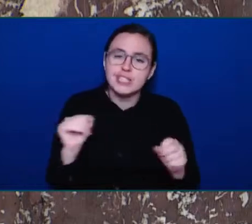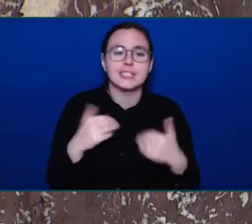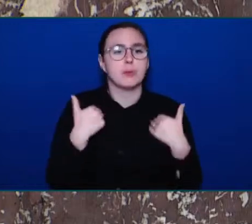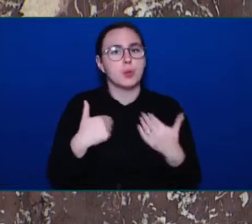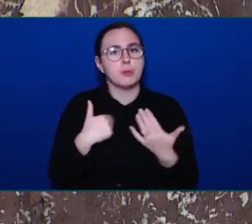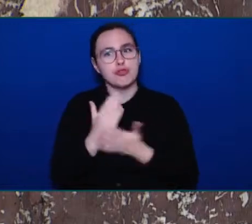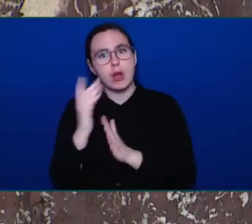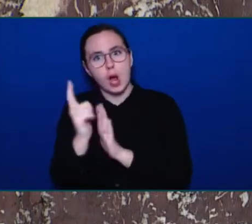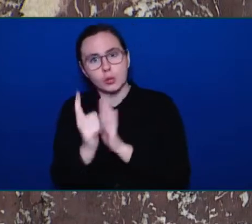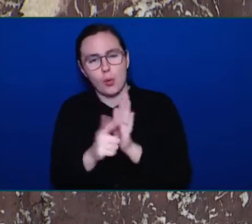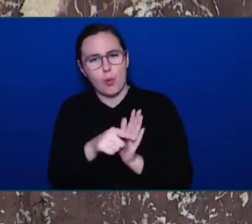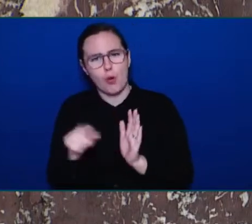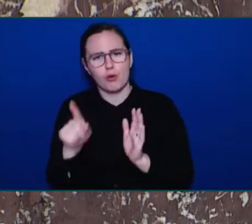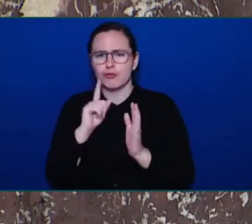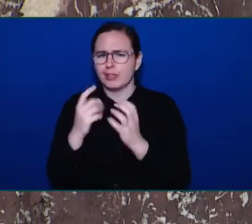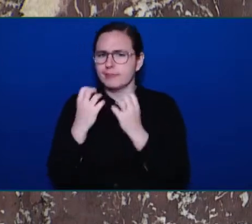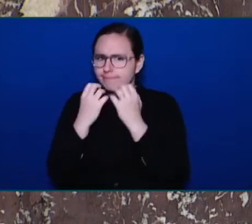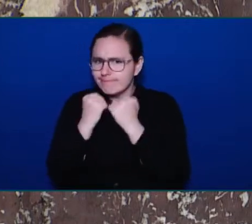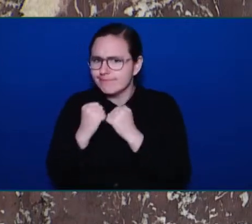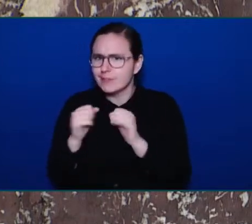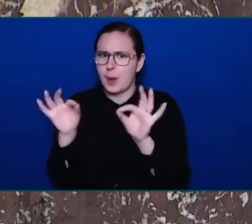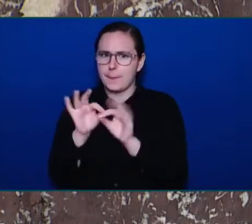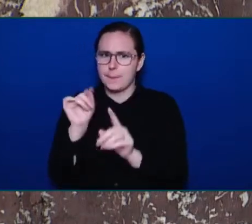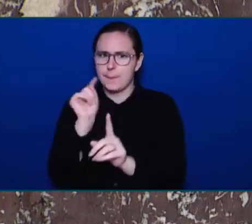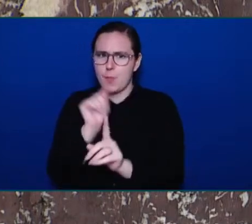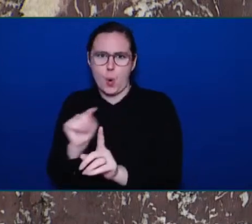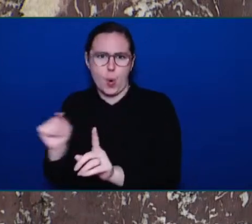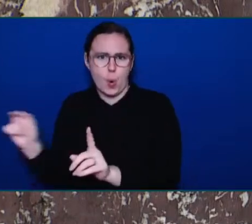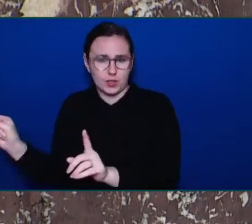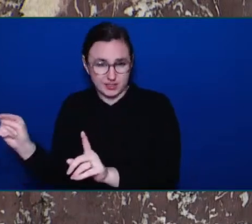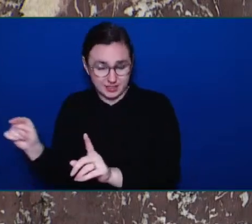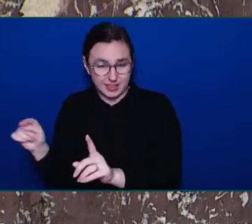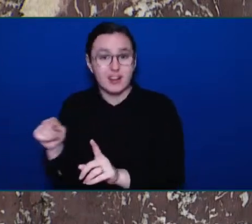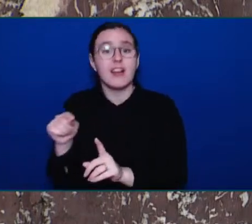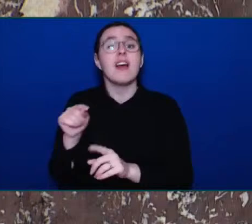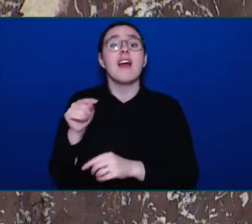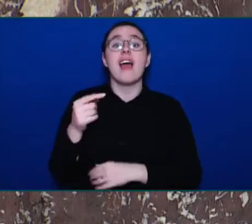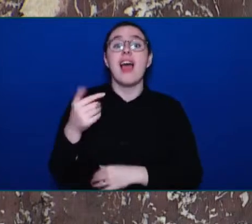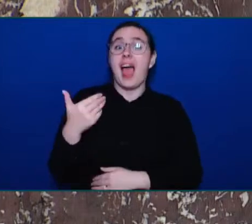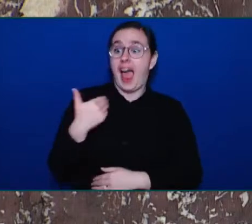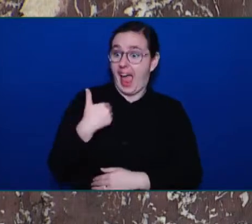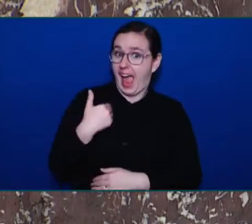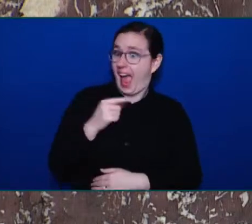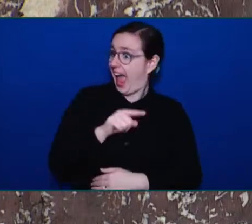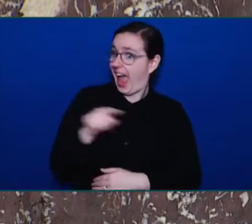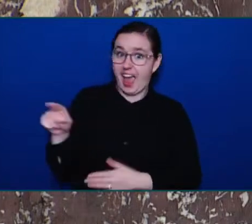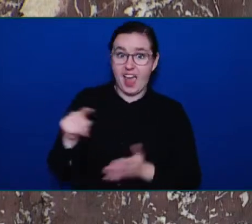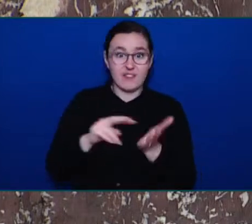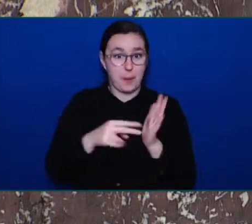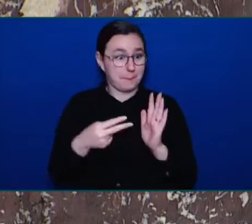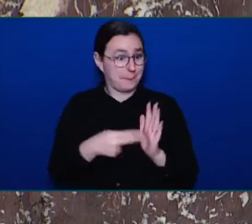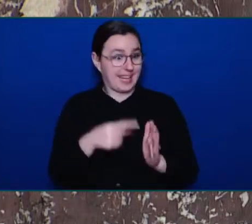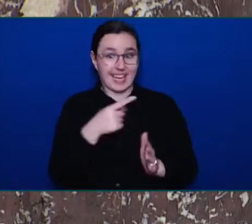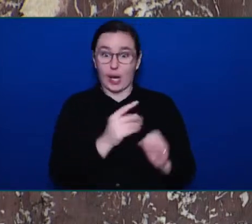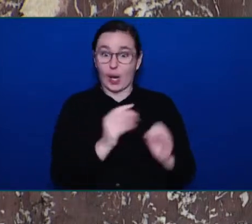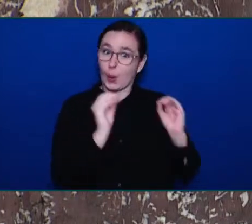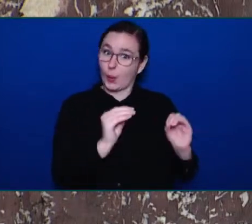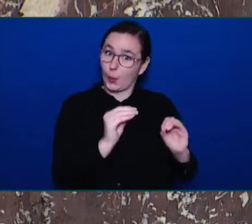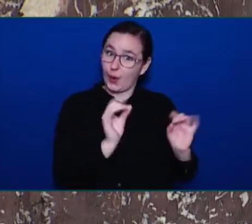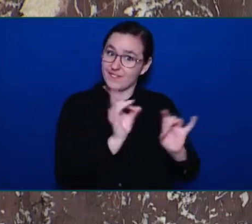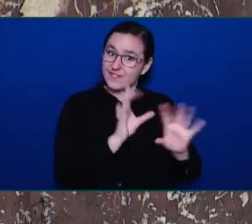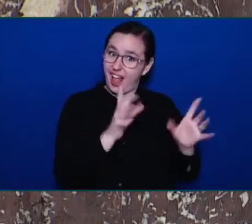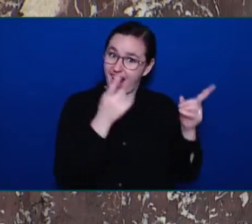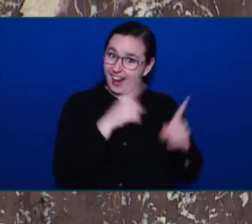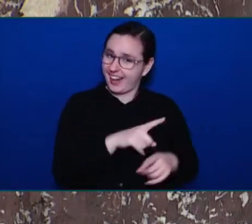legal protections, violence against women continues to be a serious problem in Canada. While significant